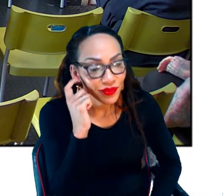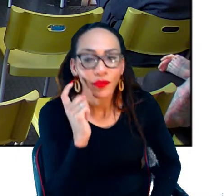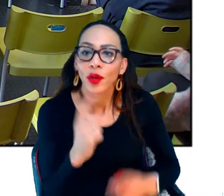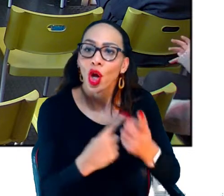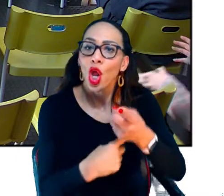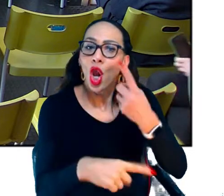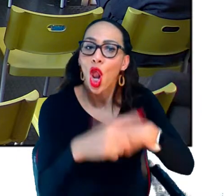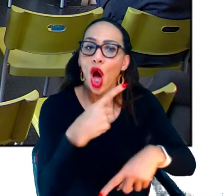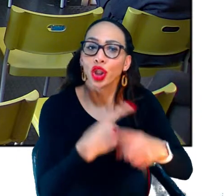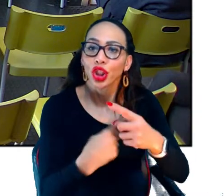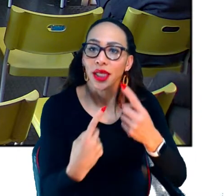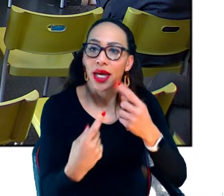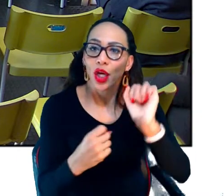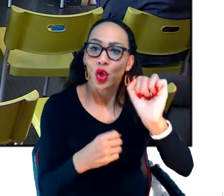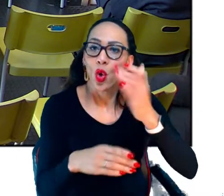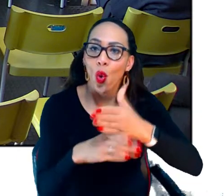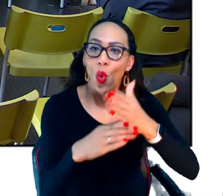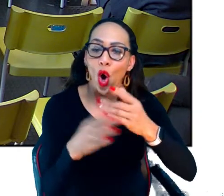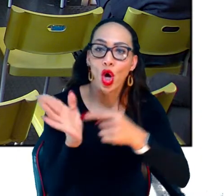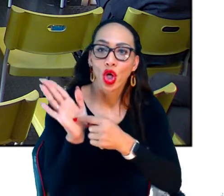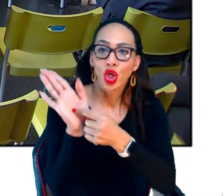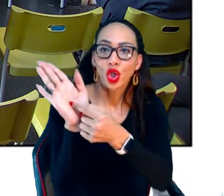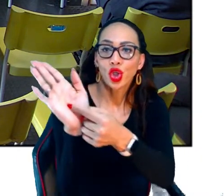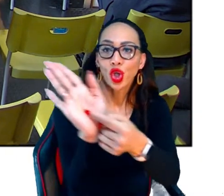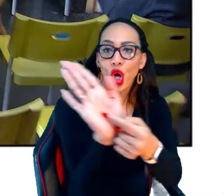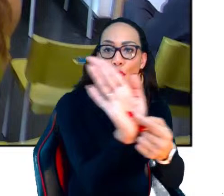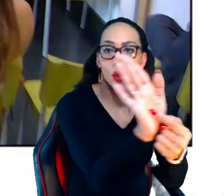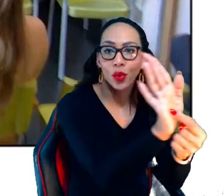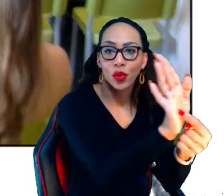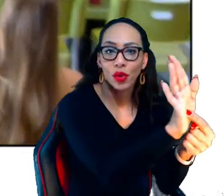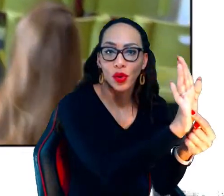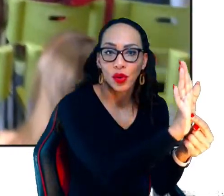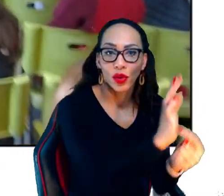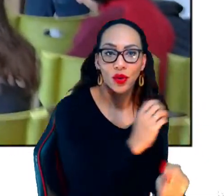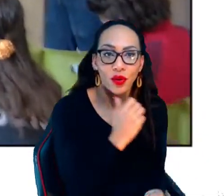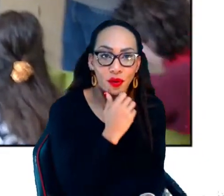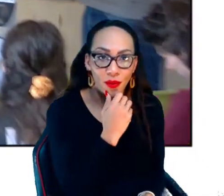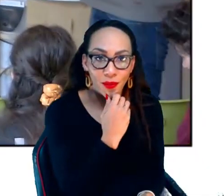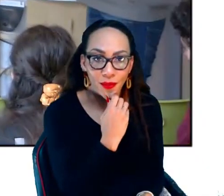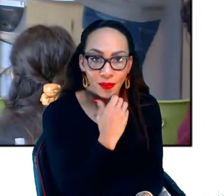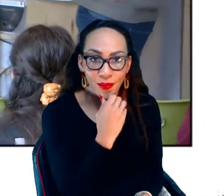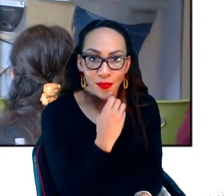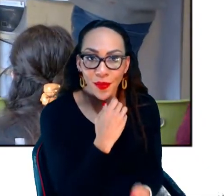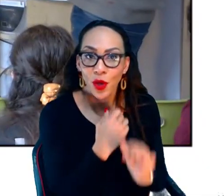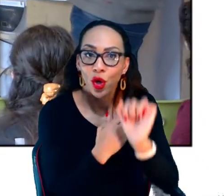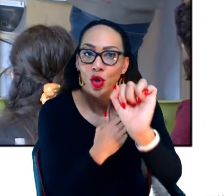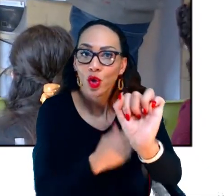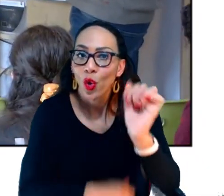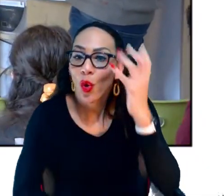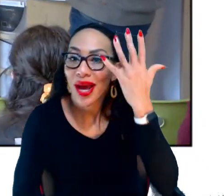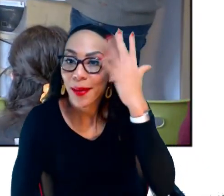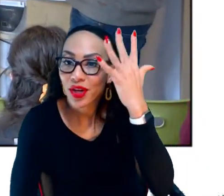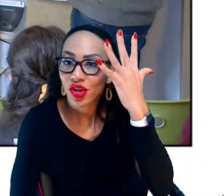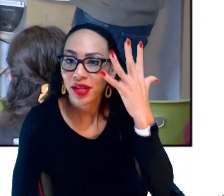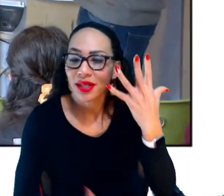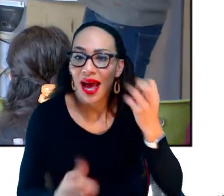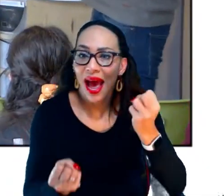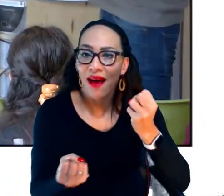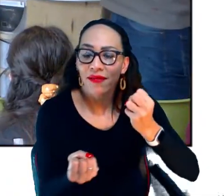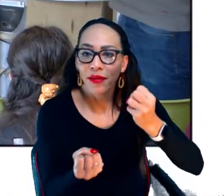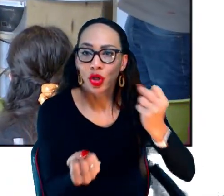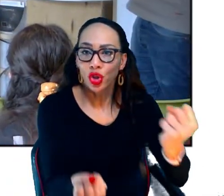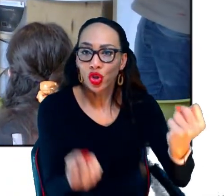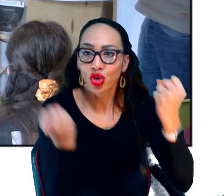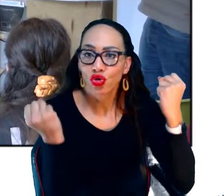I think with some of the images here, you've got these really strong central subjects, and it's really sort of